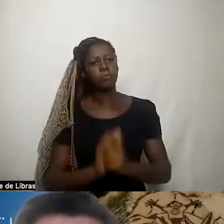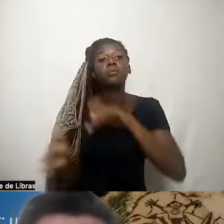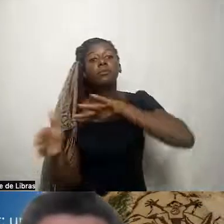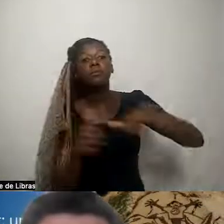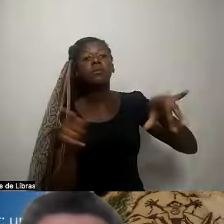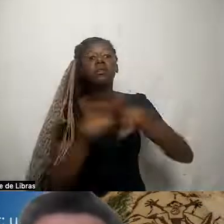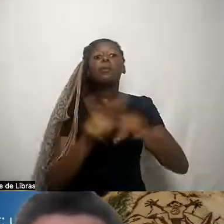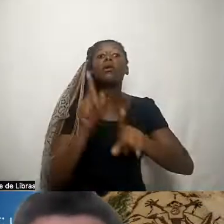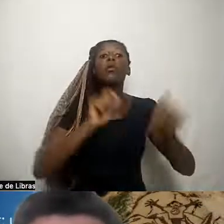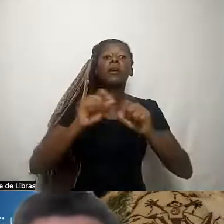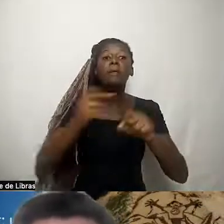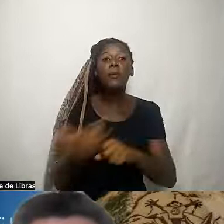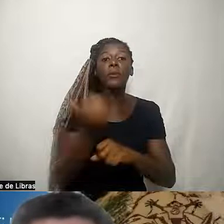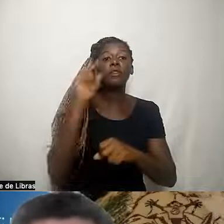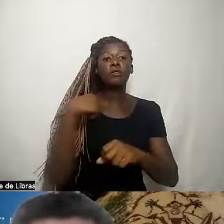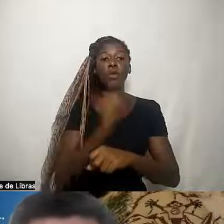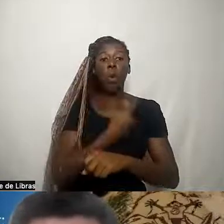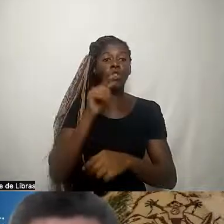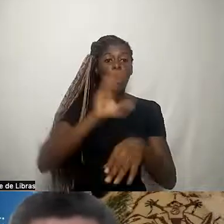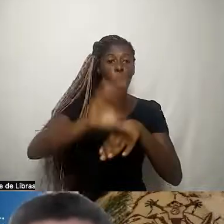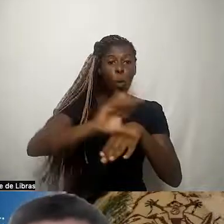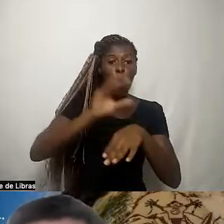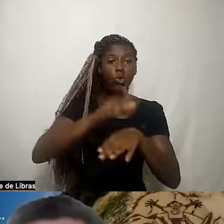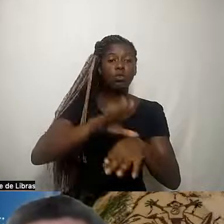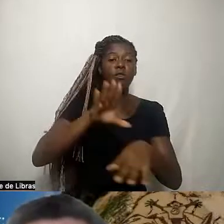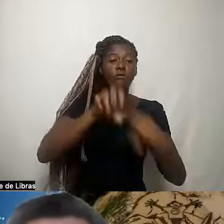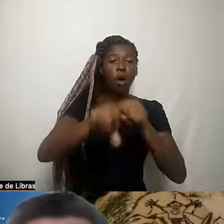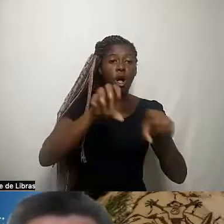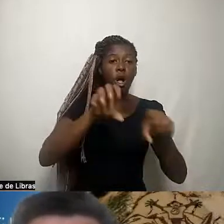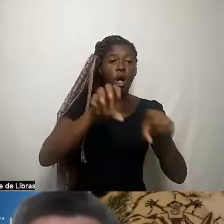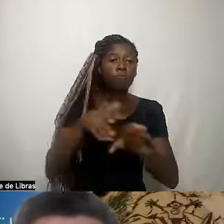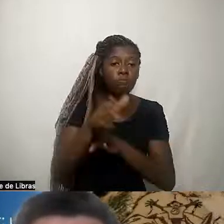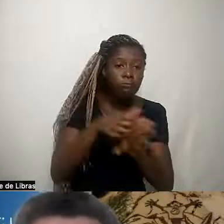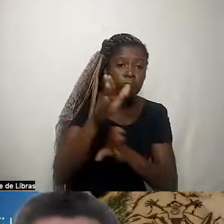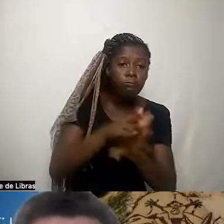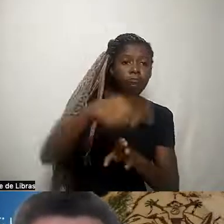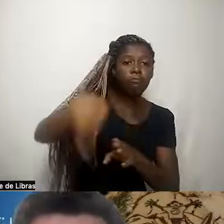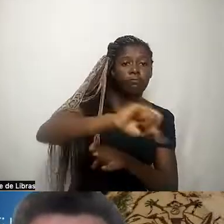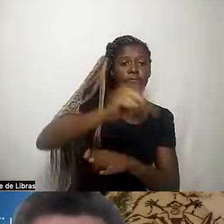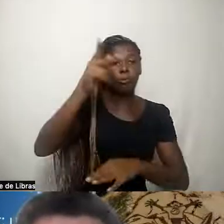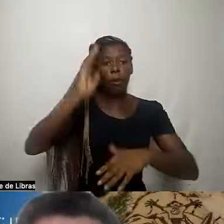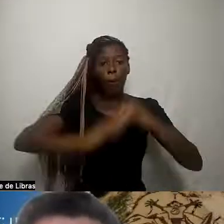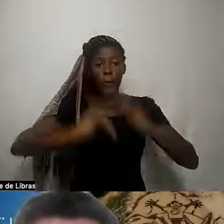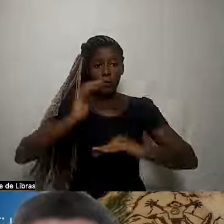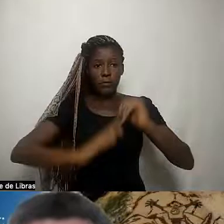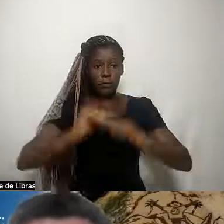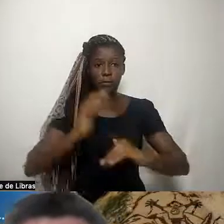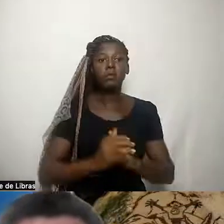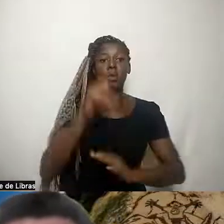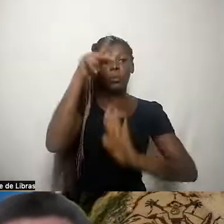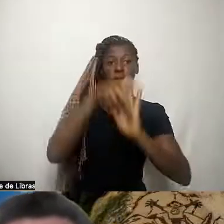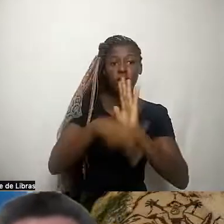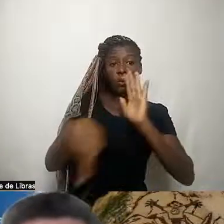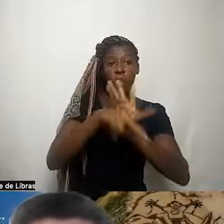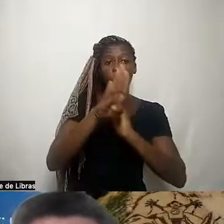is the training of human resources. The Biomar projects The